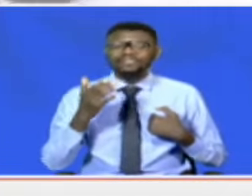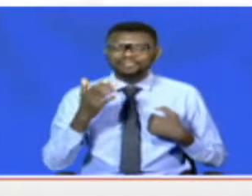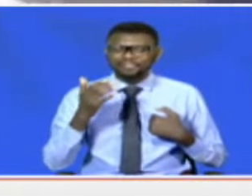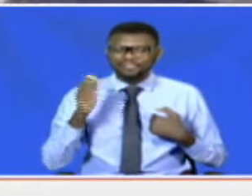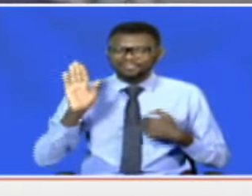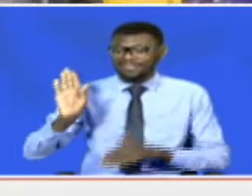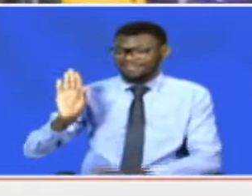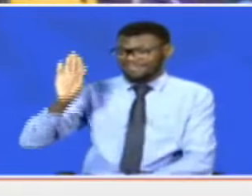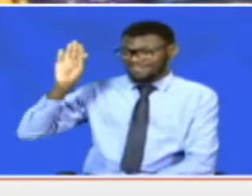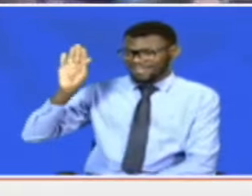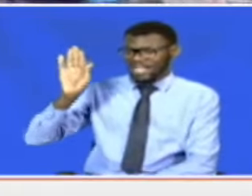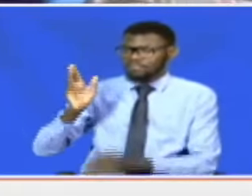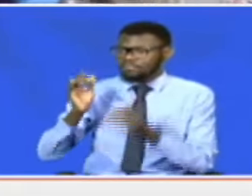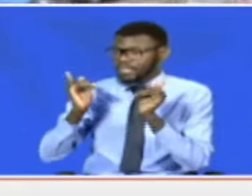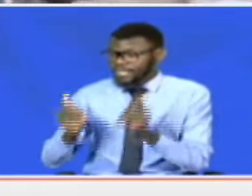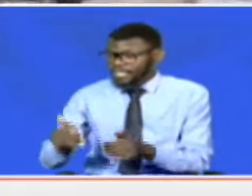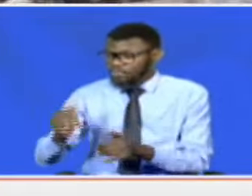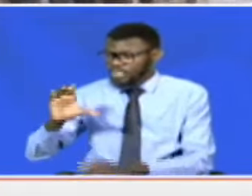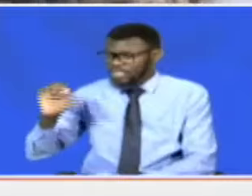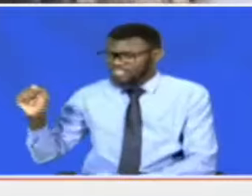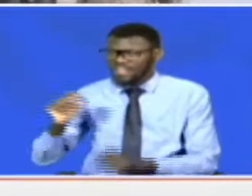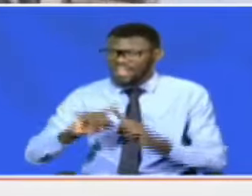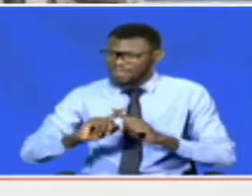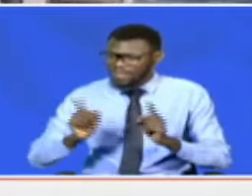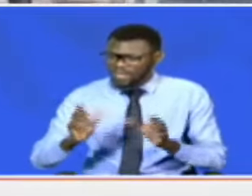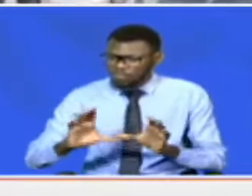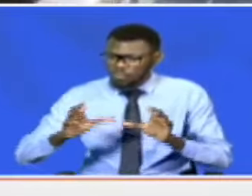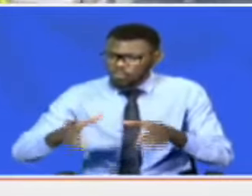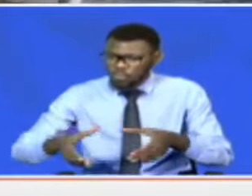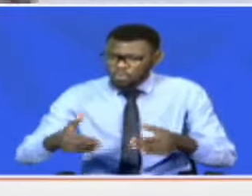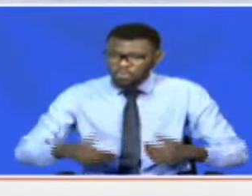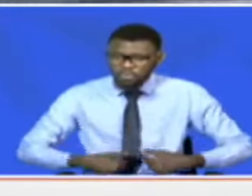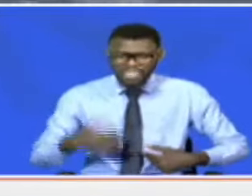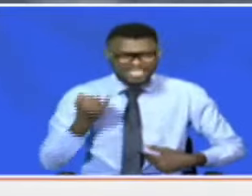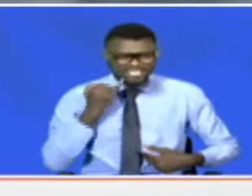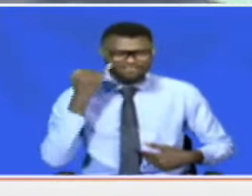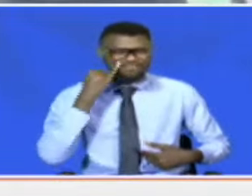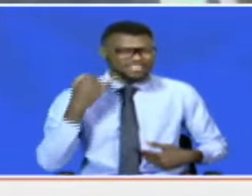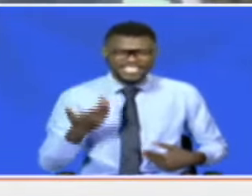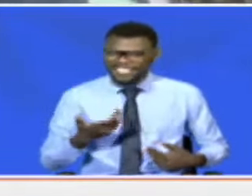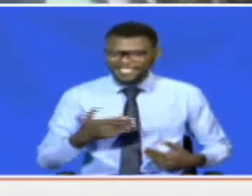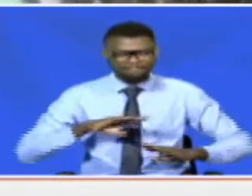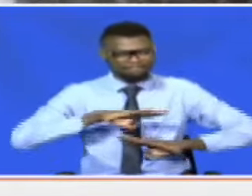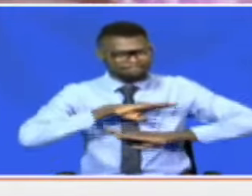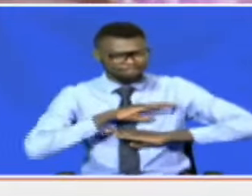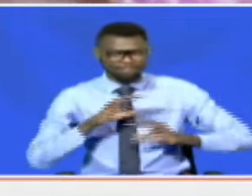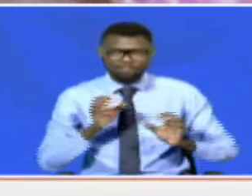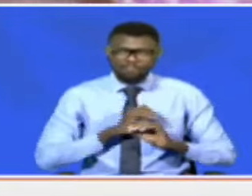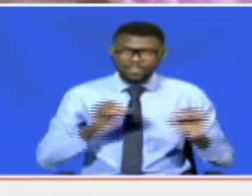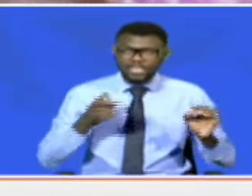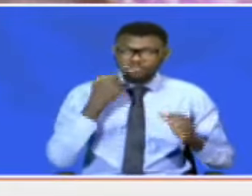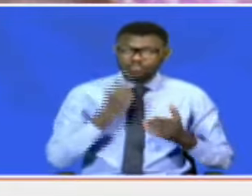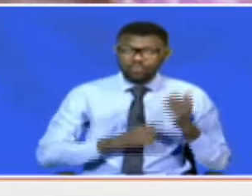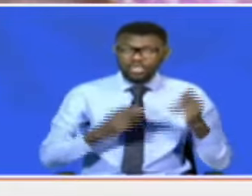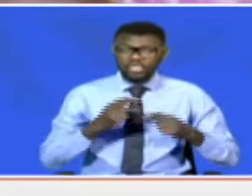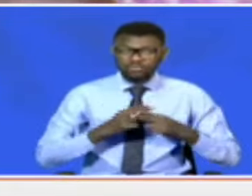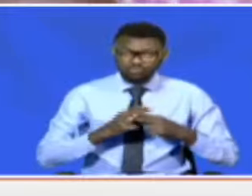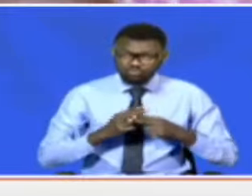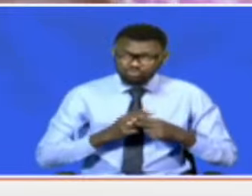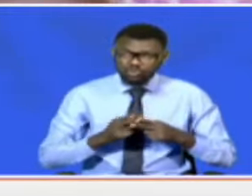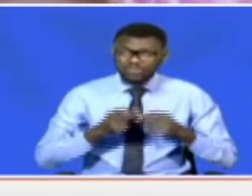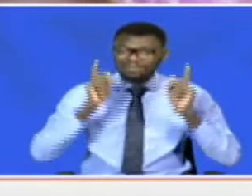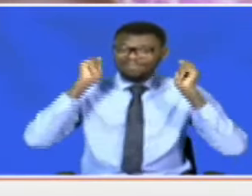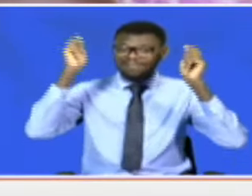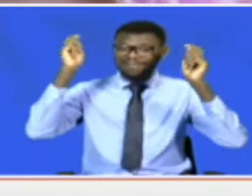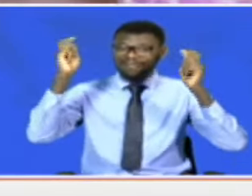a section of Nakuru youth were not contented with his choices, saying that soon they may be back on the streets. The president chose to ignore